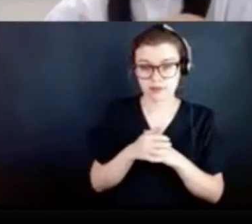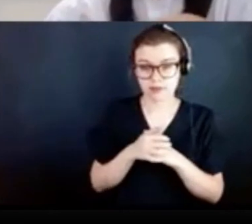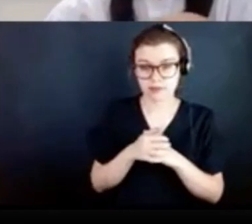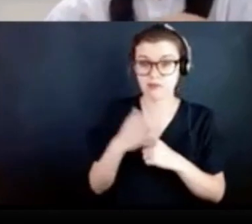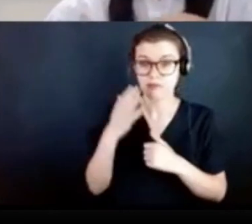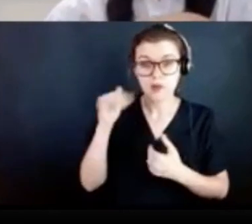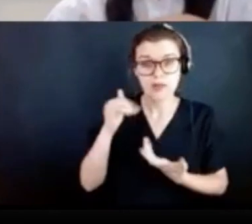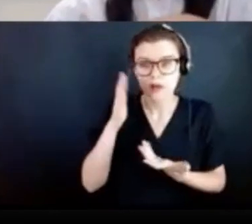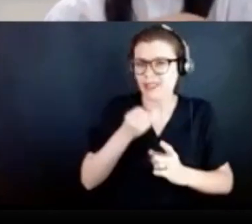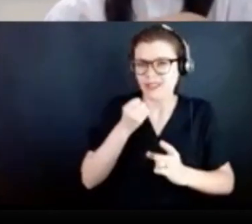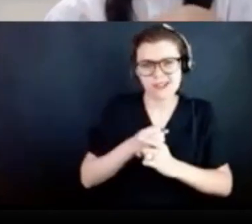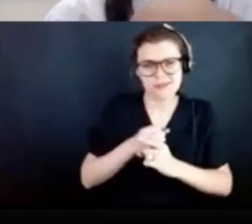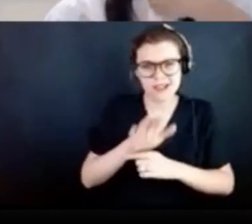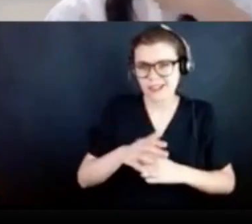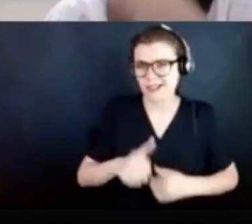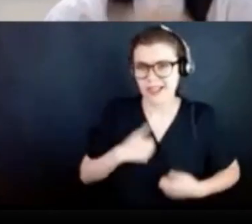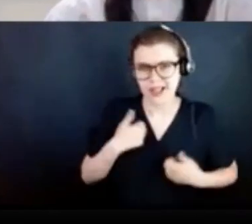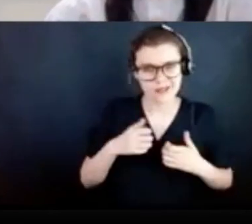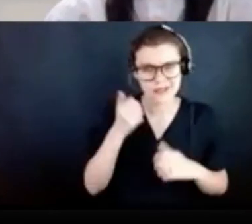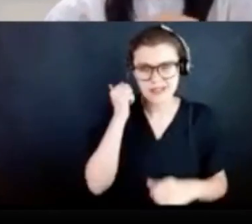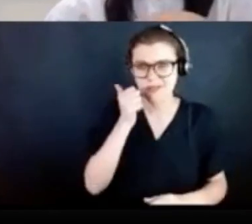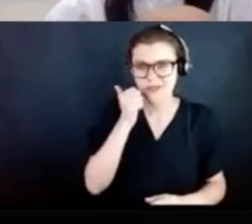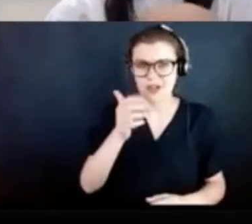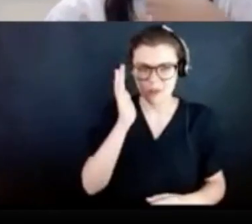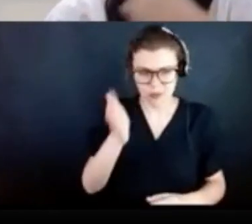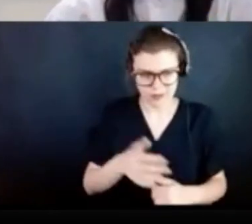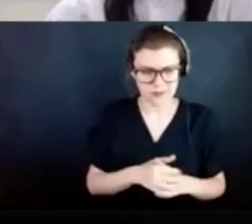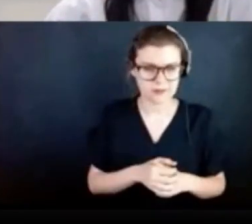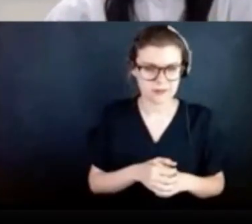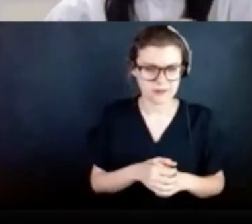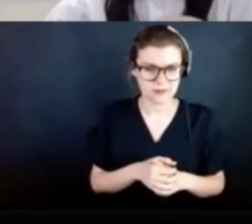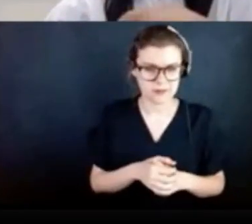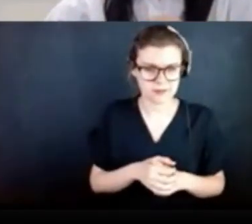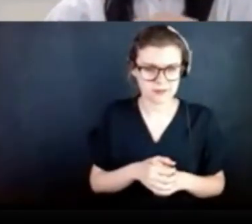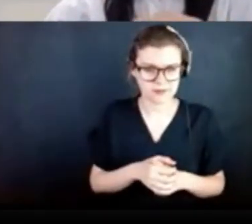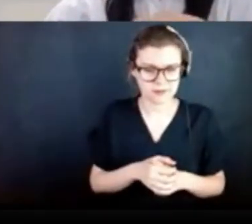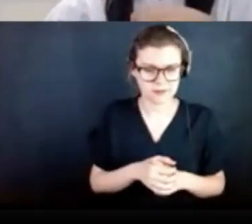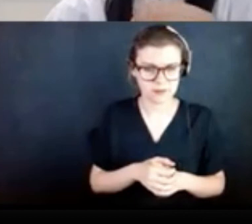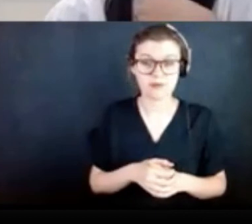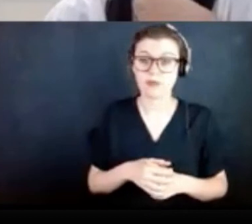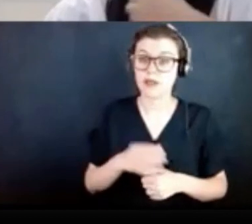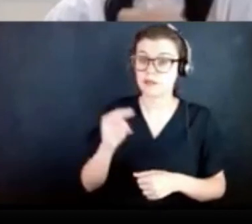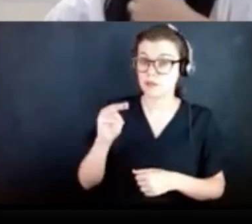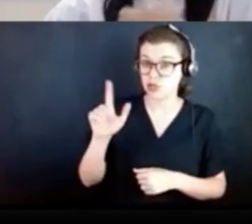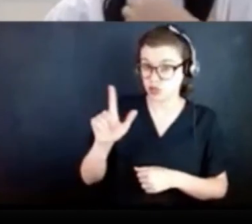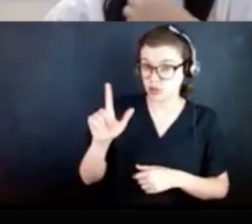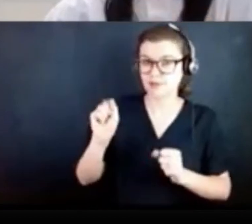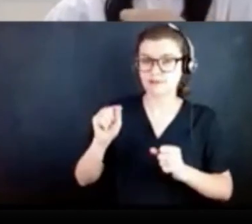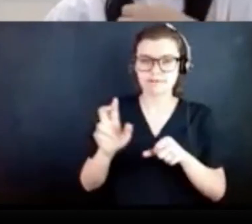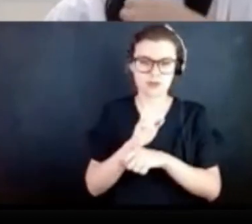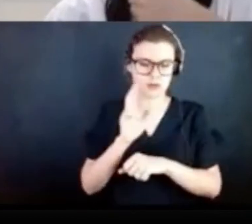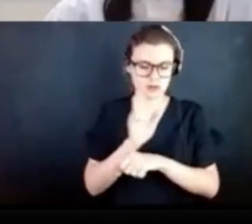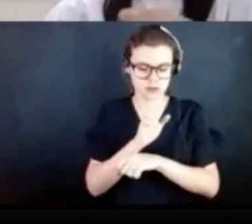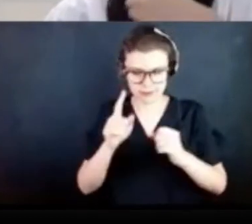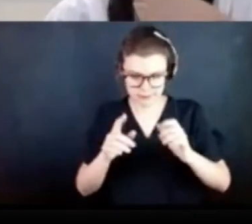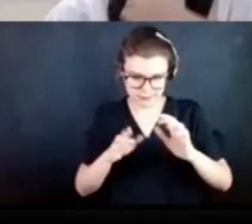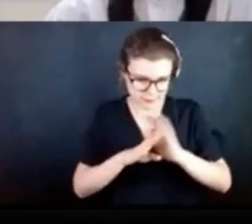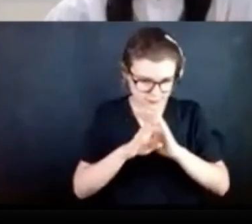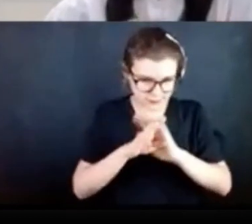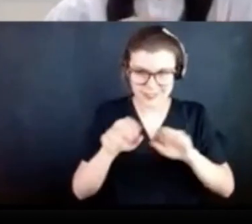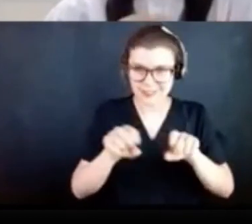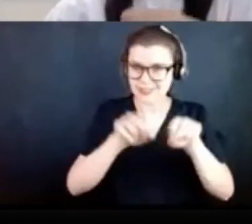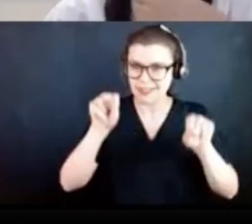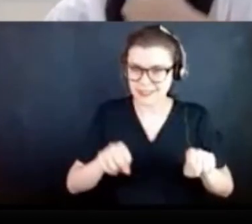impact their lives. And these systems can also be designed using machine learning to provide customizable experiences